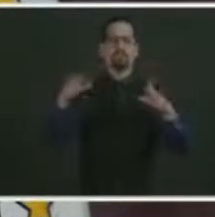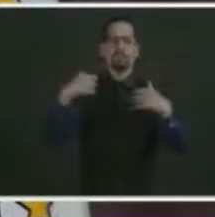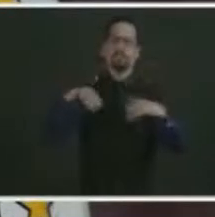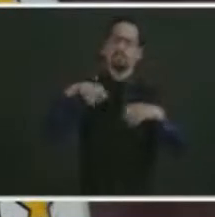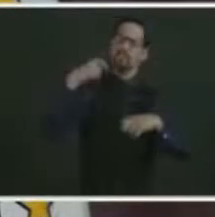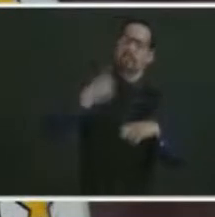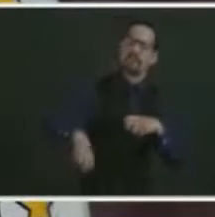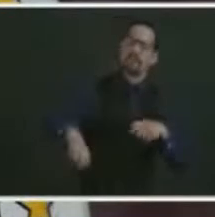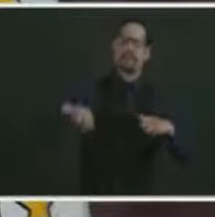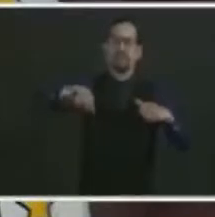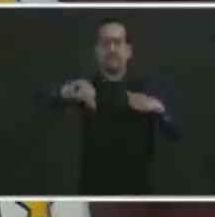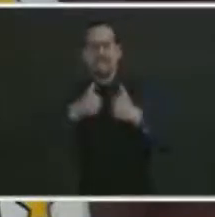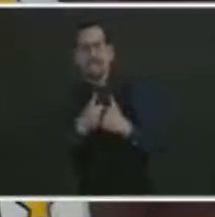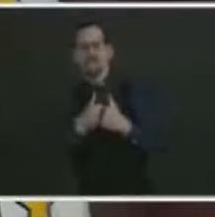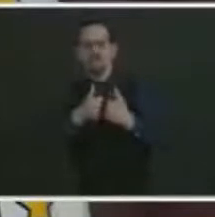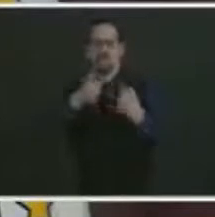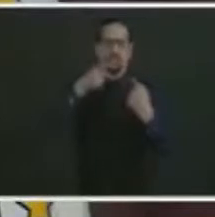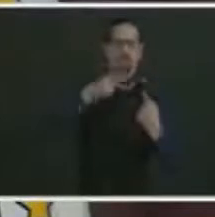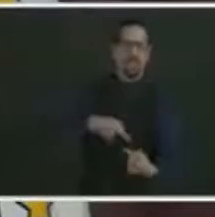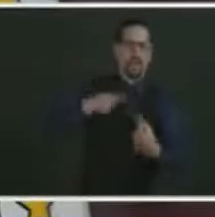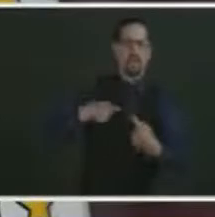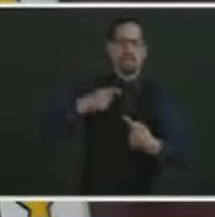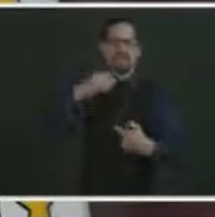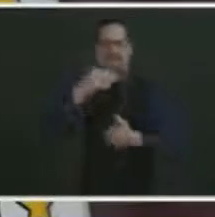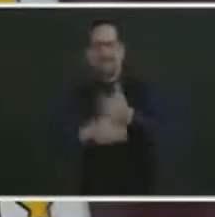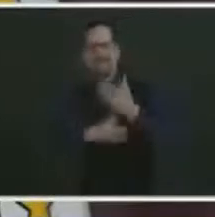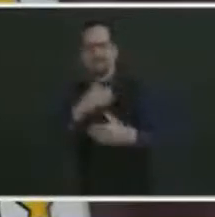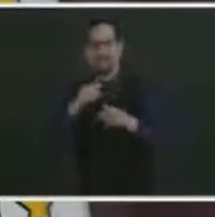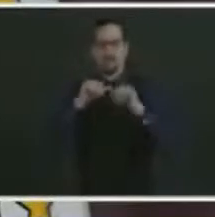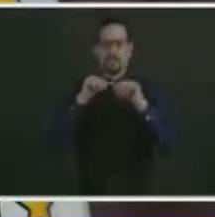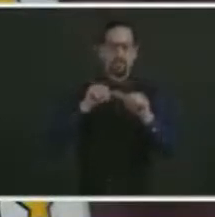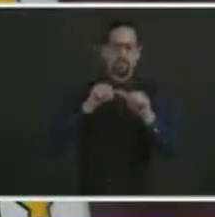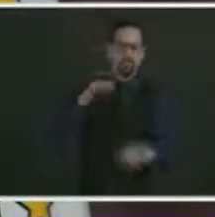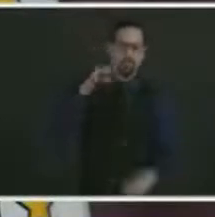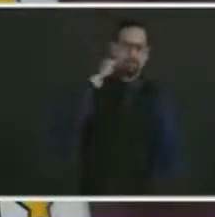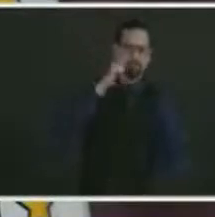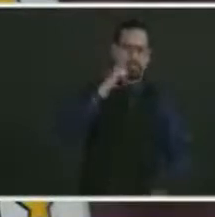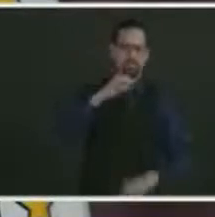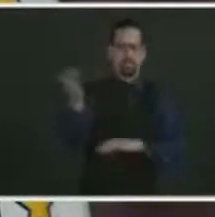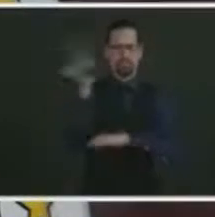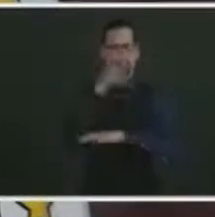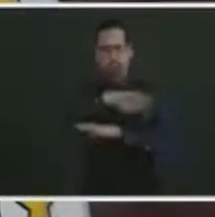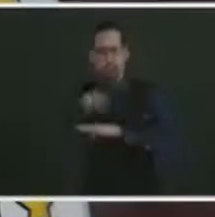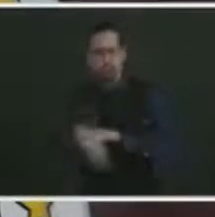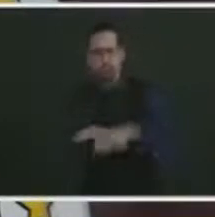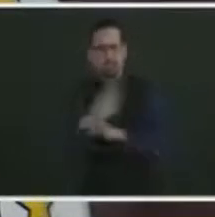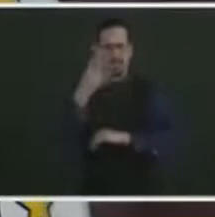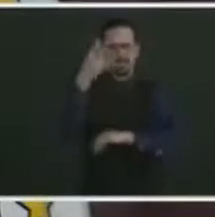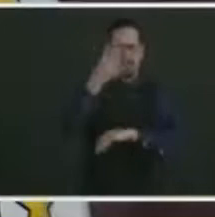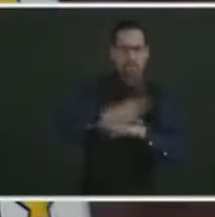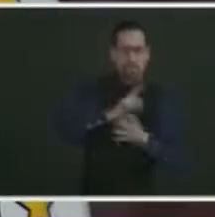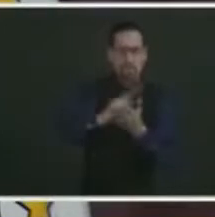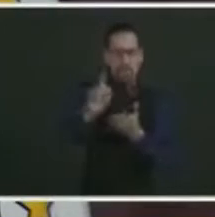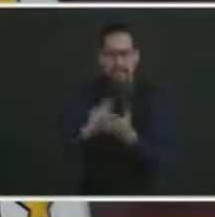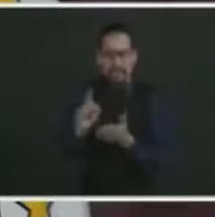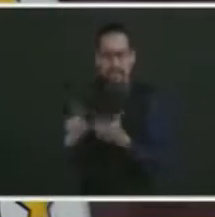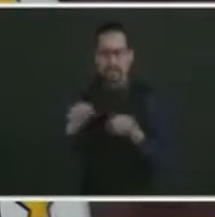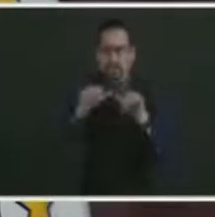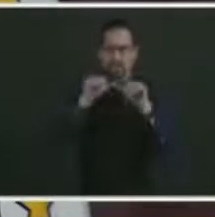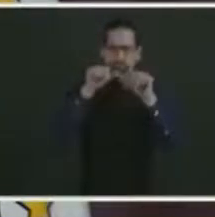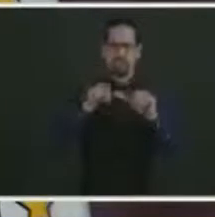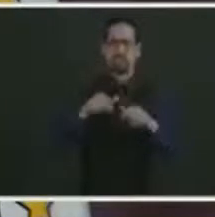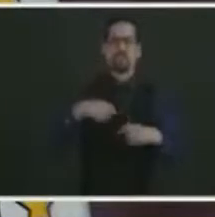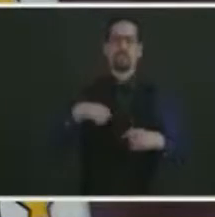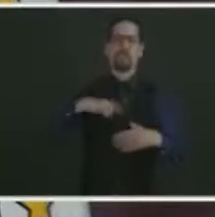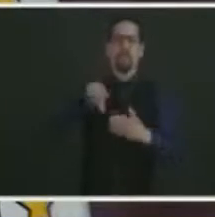are working weekends, et cetera. I want to thank you for that service on behalf of the people of Rhode Island. I want to thank